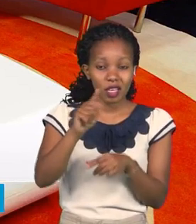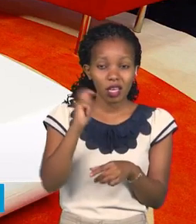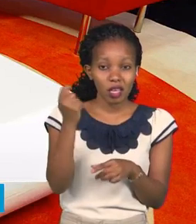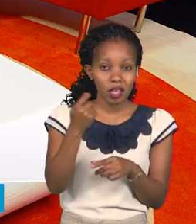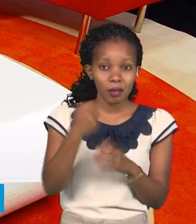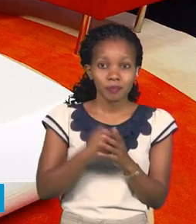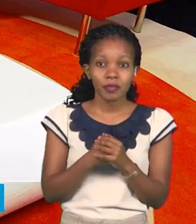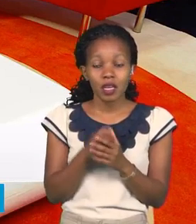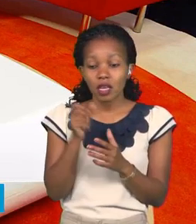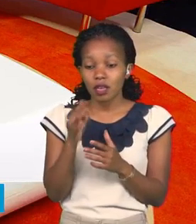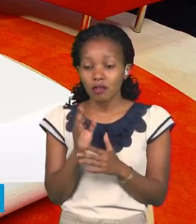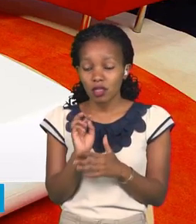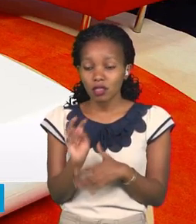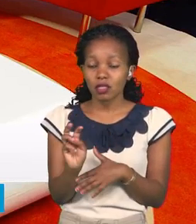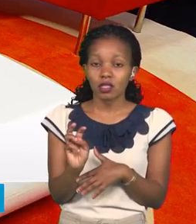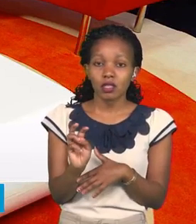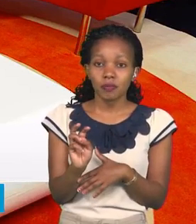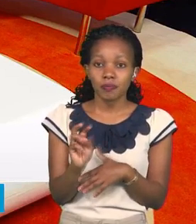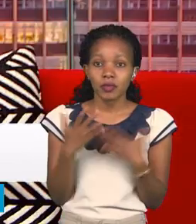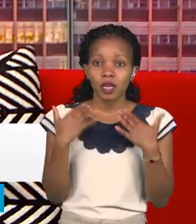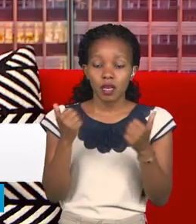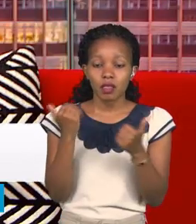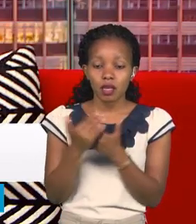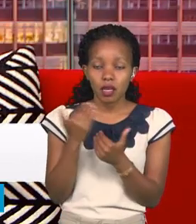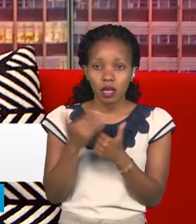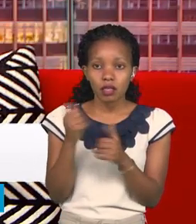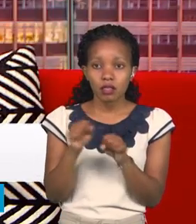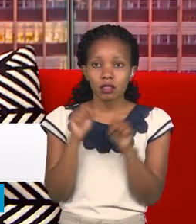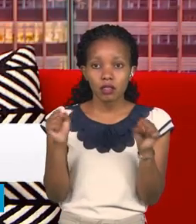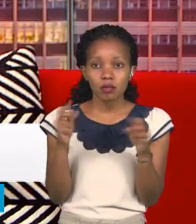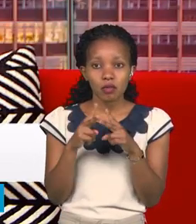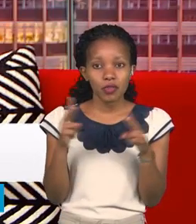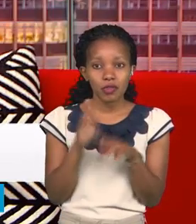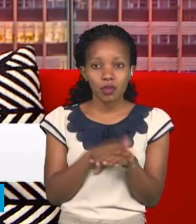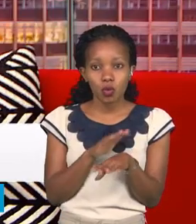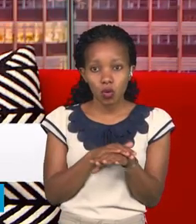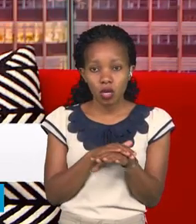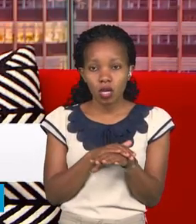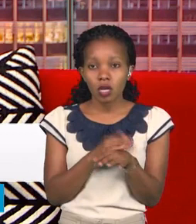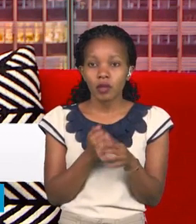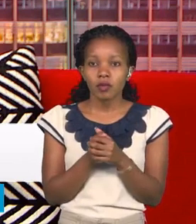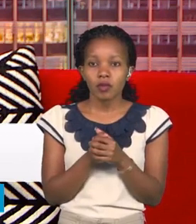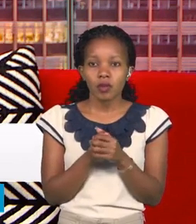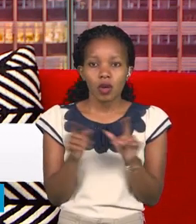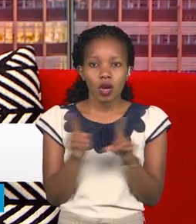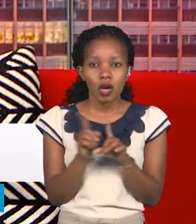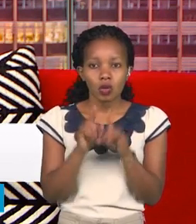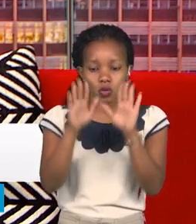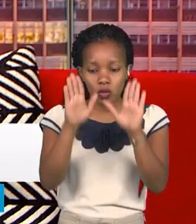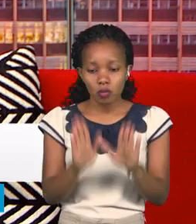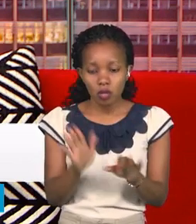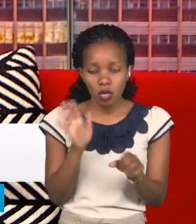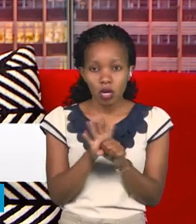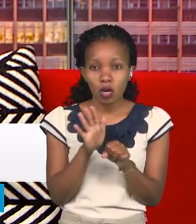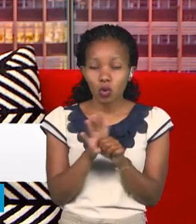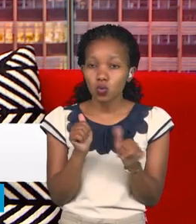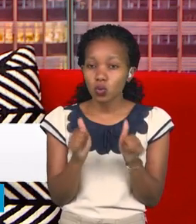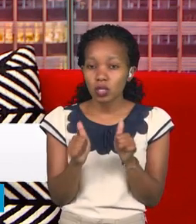If when they see that the healthcare system here is very good, and what is more important is